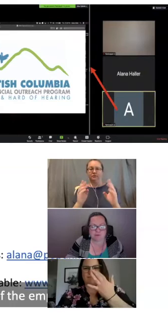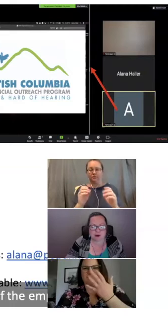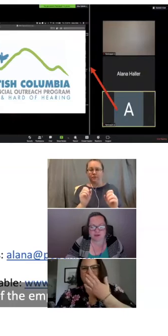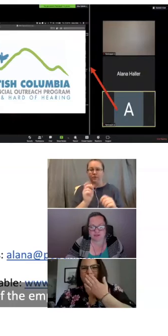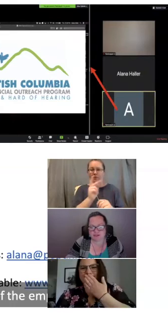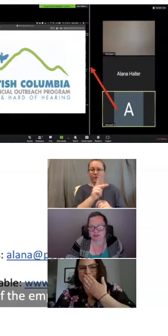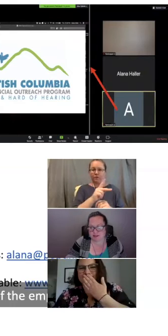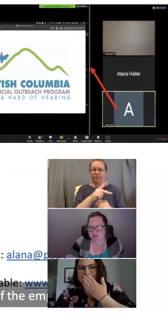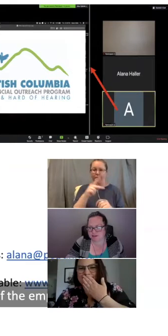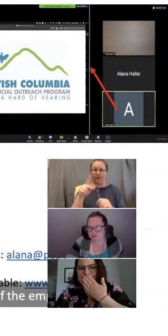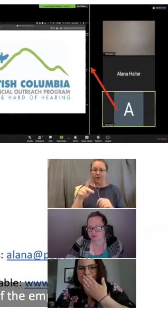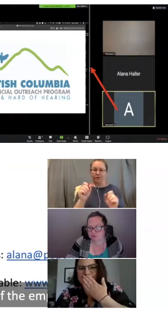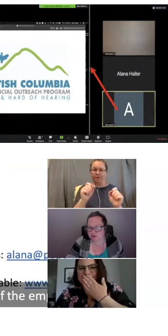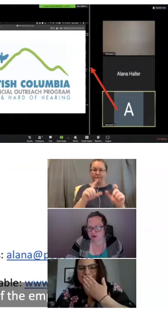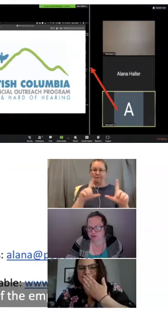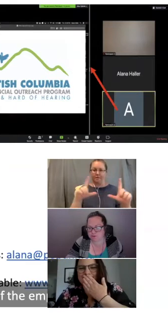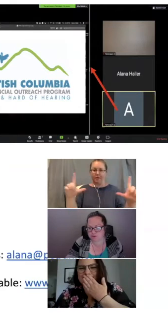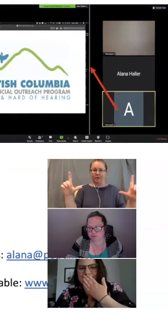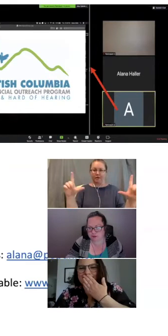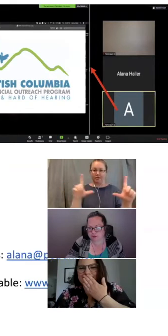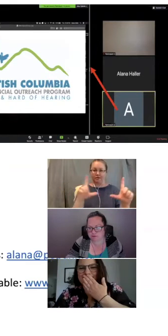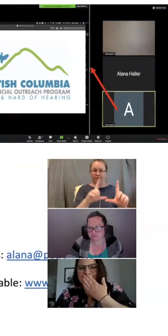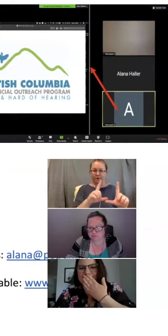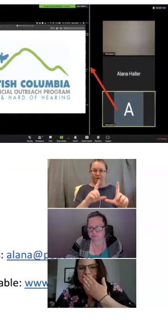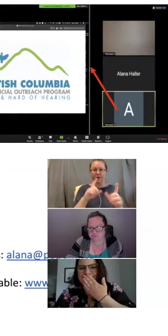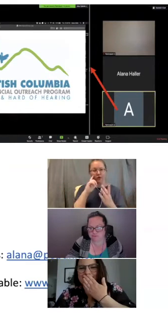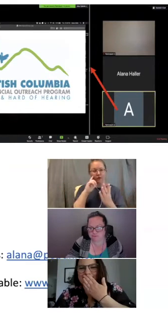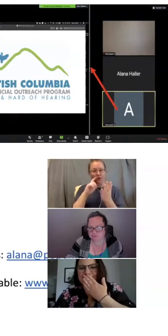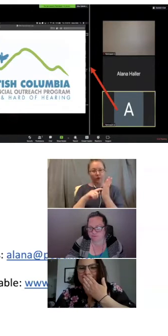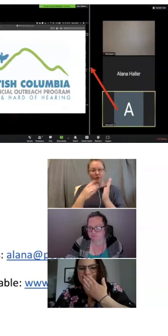and a blue box like this with 3 dots will appear.